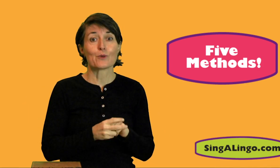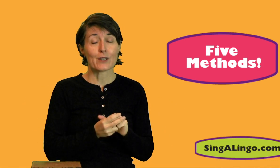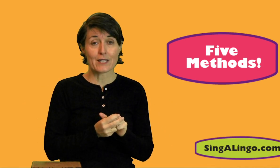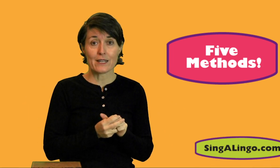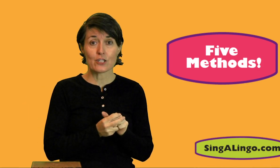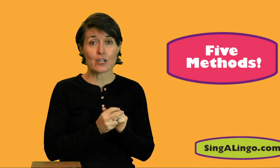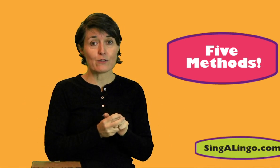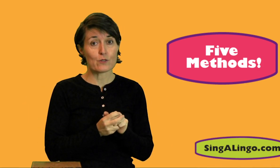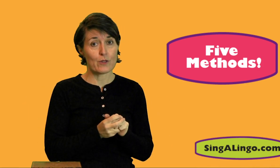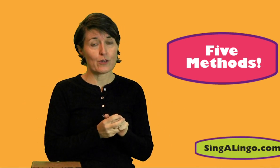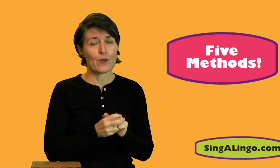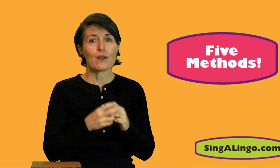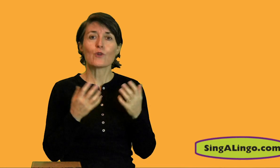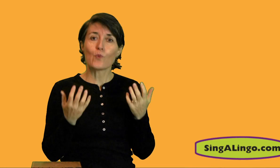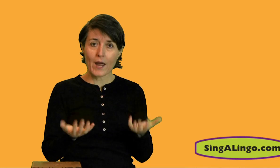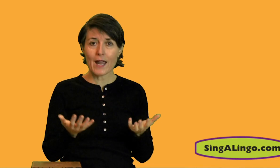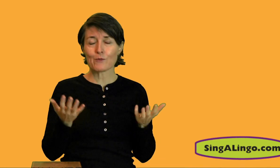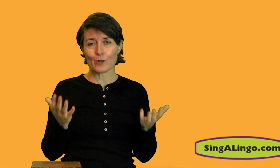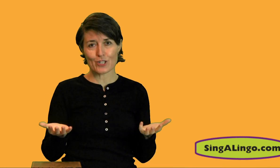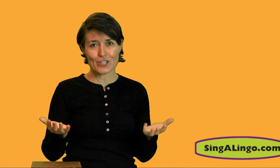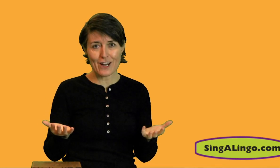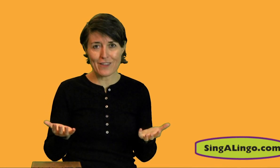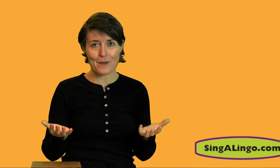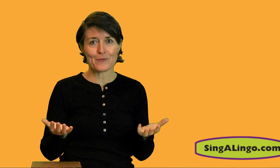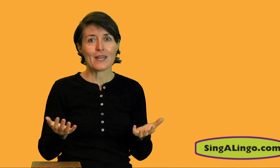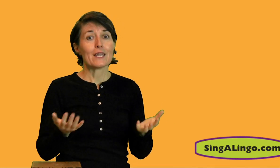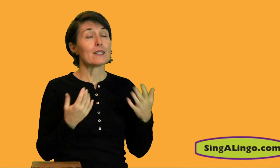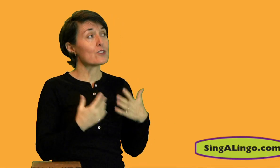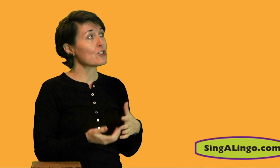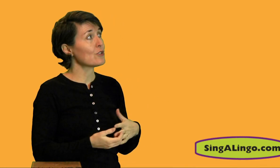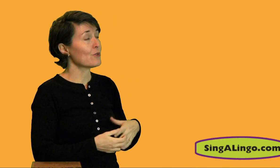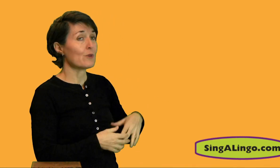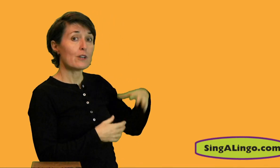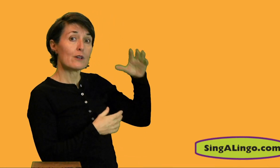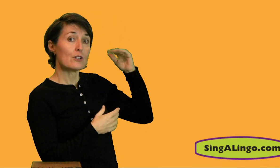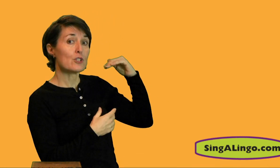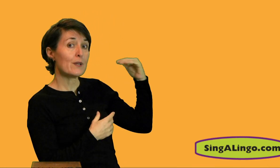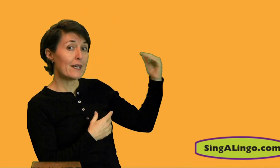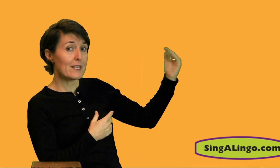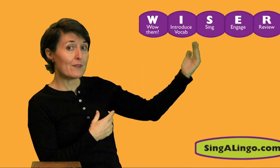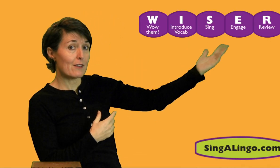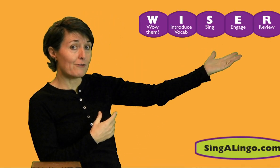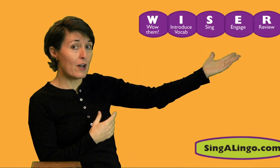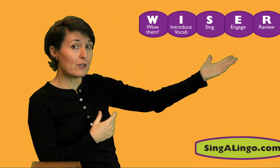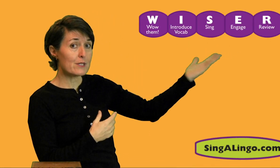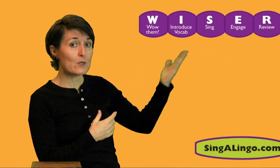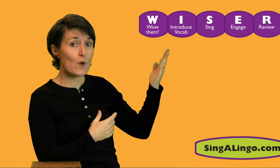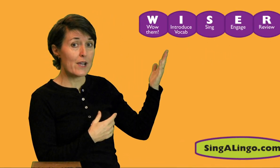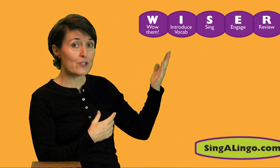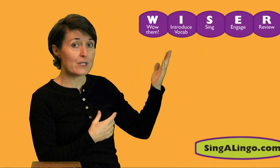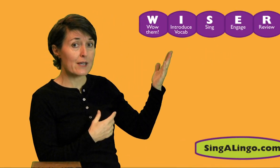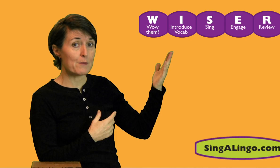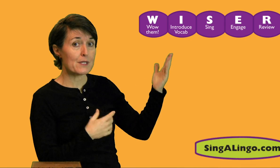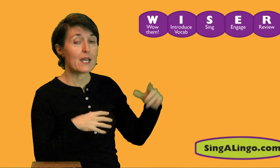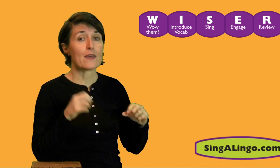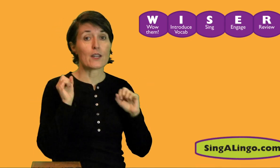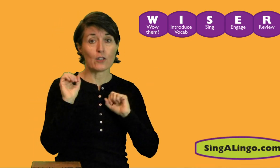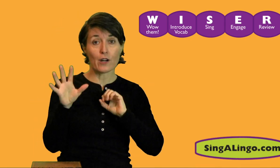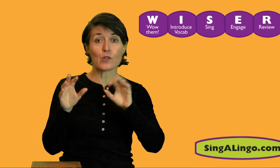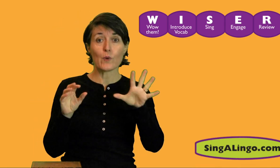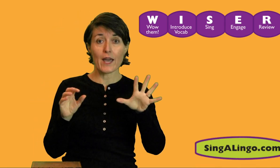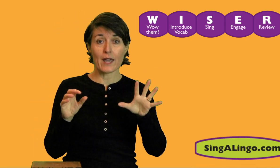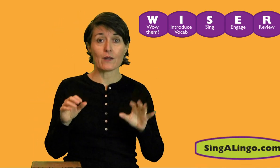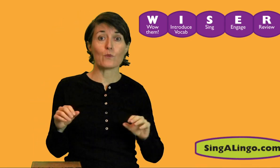group. So we're excited to share those with you. The way I'm going to share them is to do an activity that follows these wiser steps.